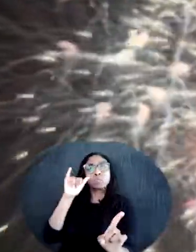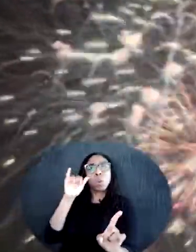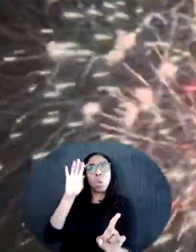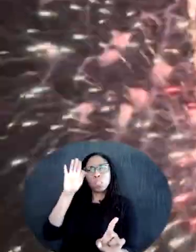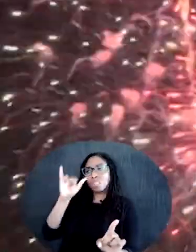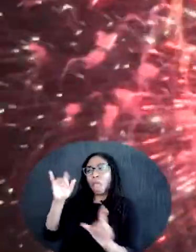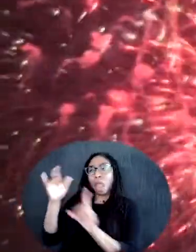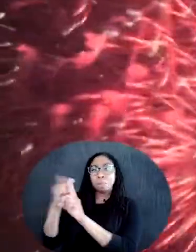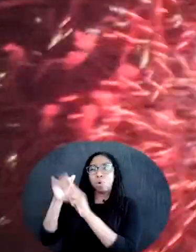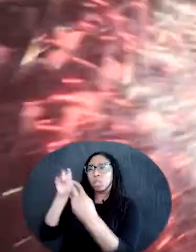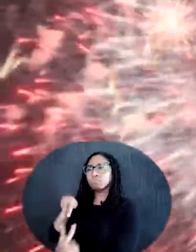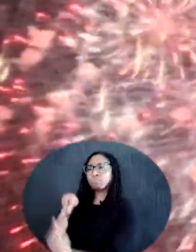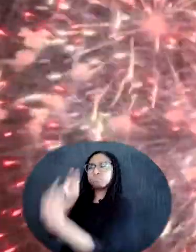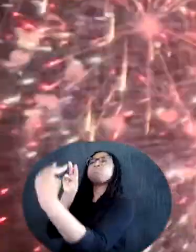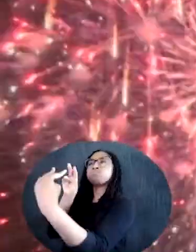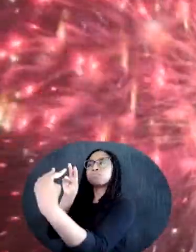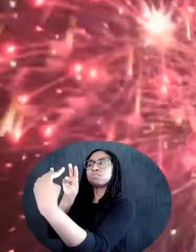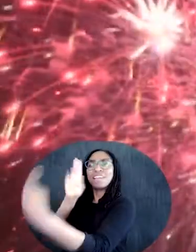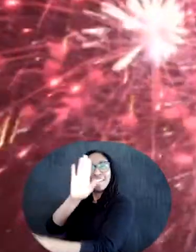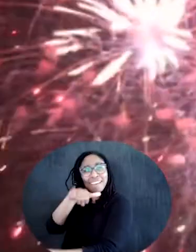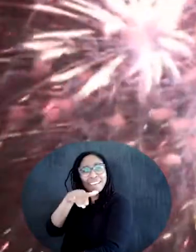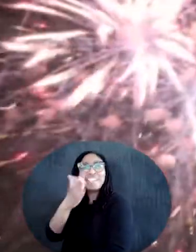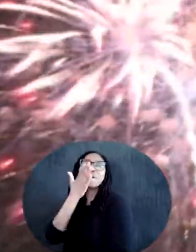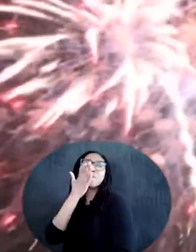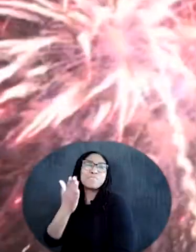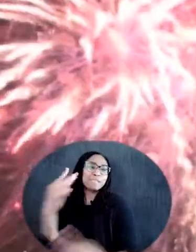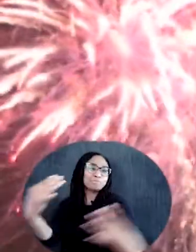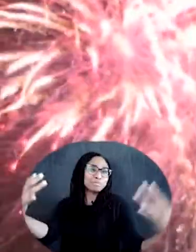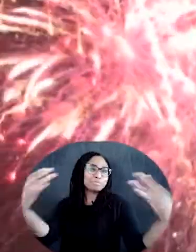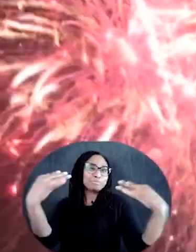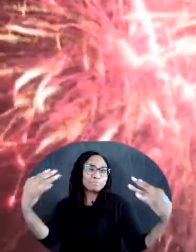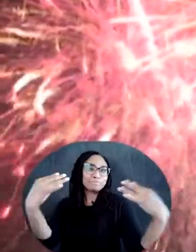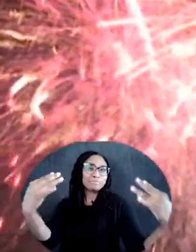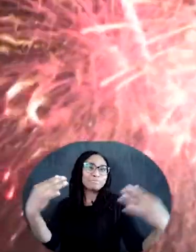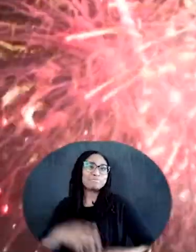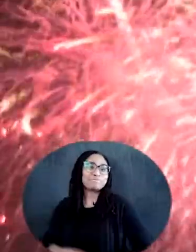the eye. And hey, thanks for stopping by.